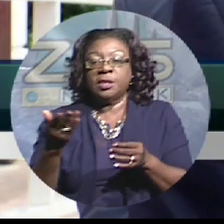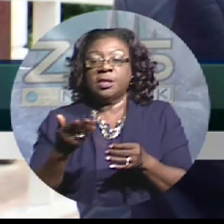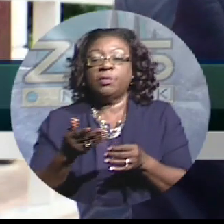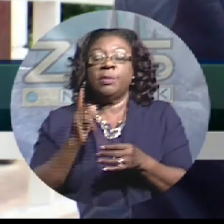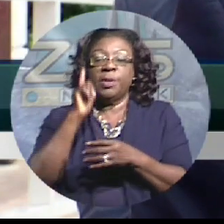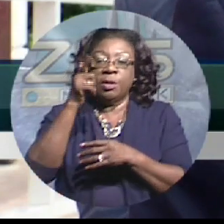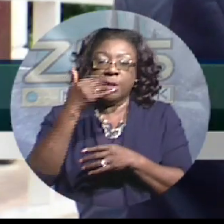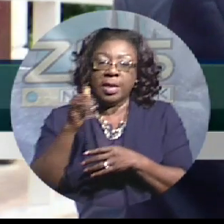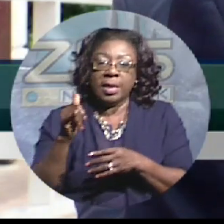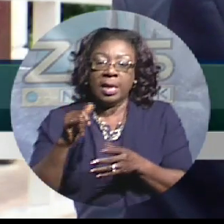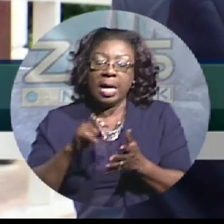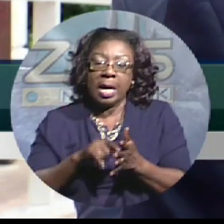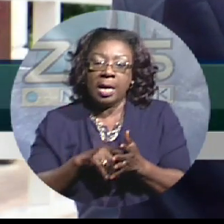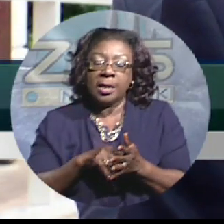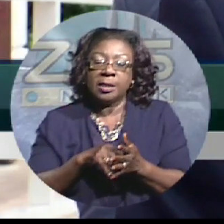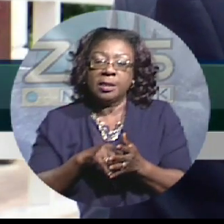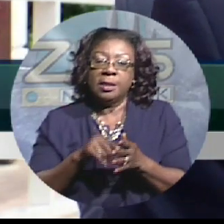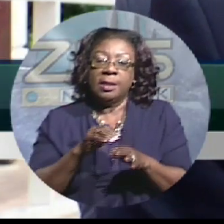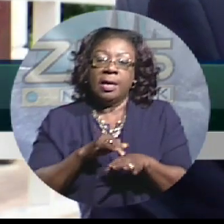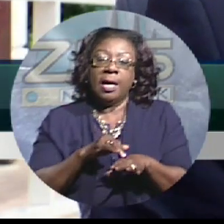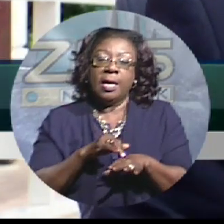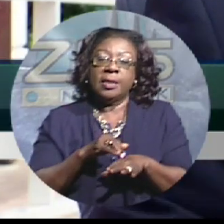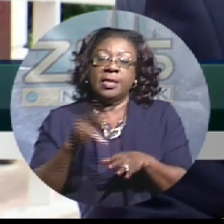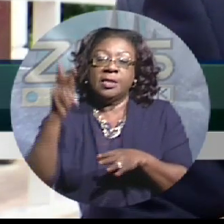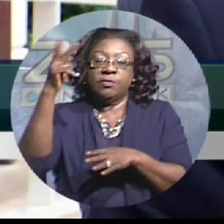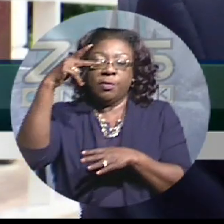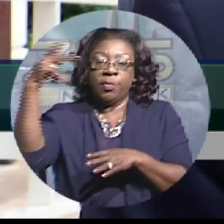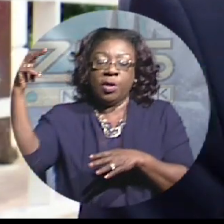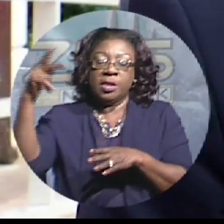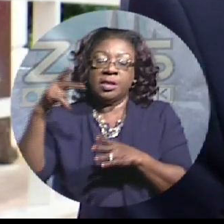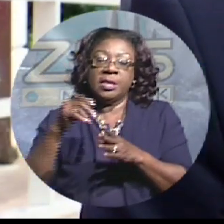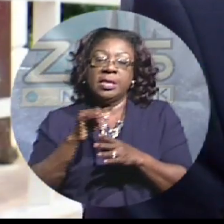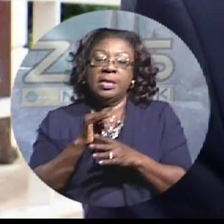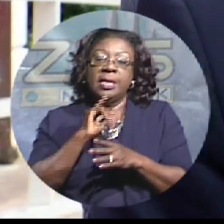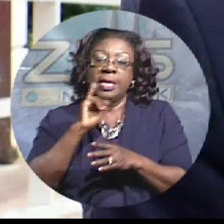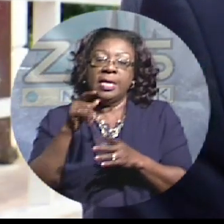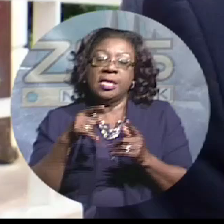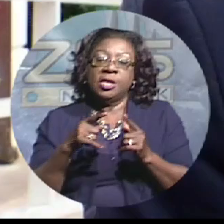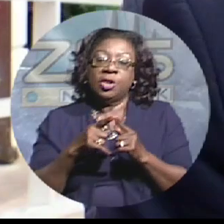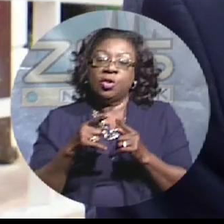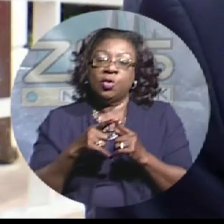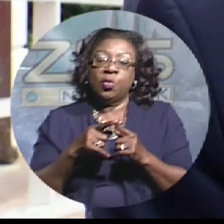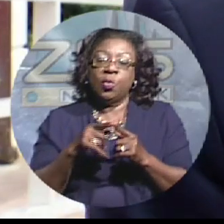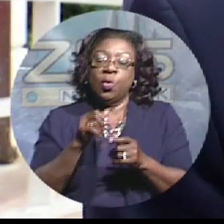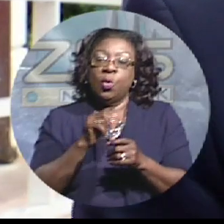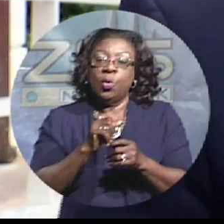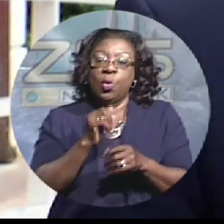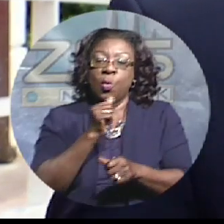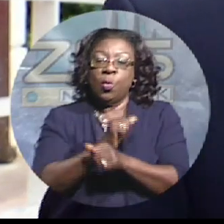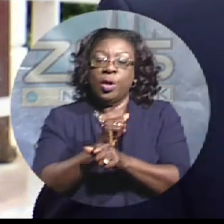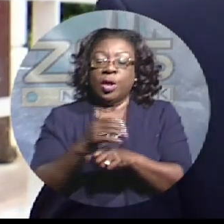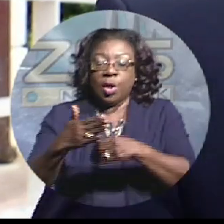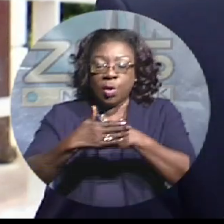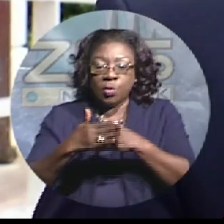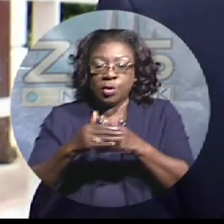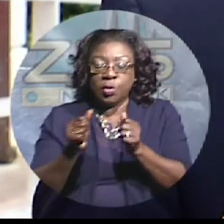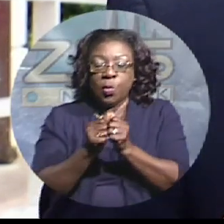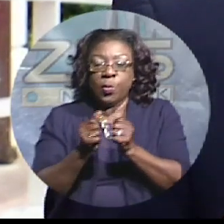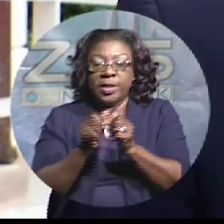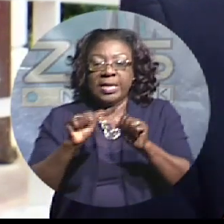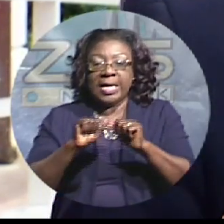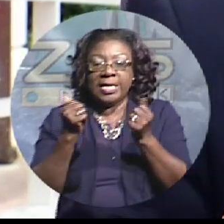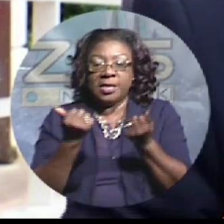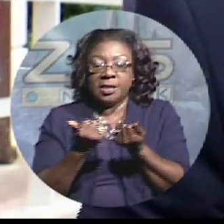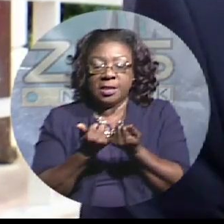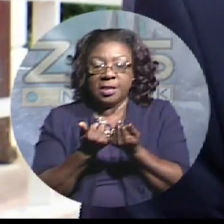be looking at certainly as a government from a policy standpoint is to work closer with these agencies, and we mentioned